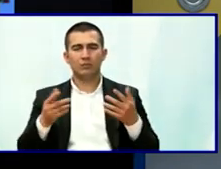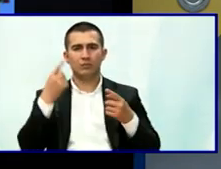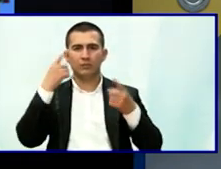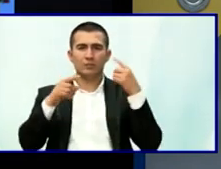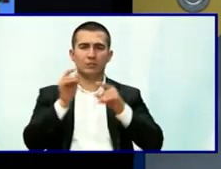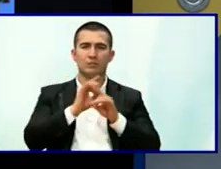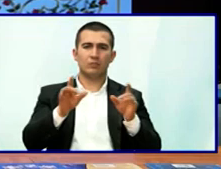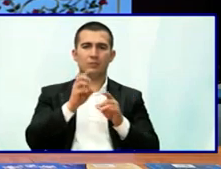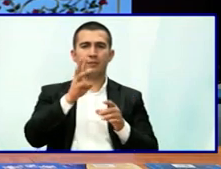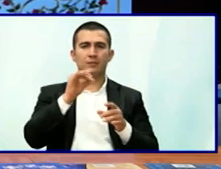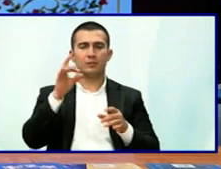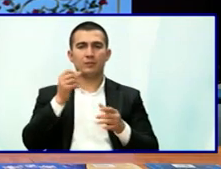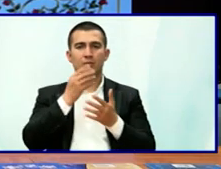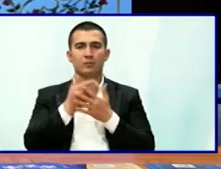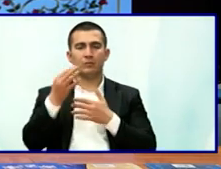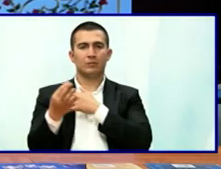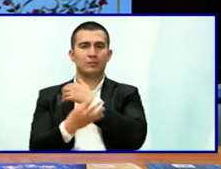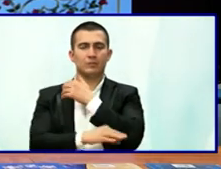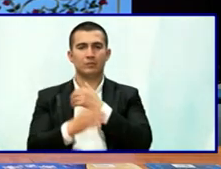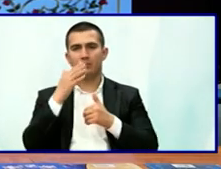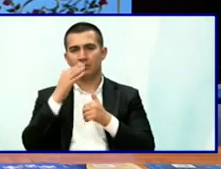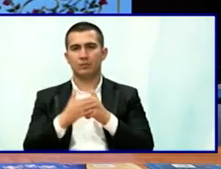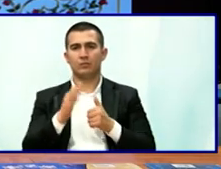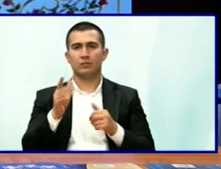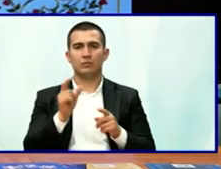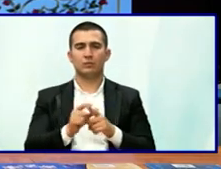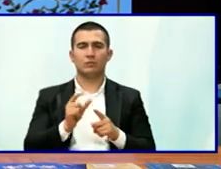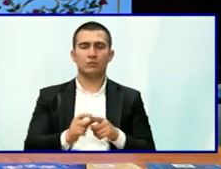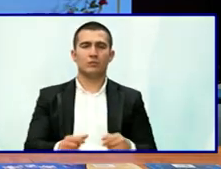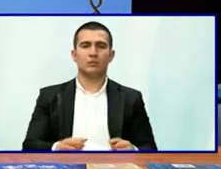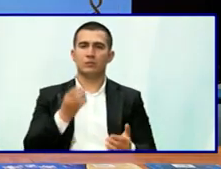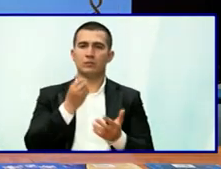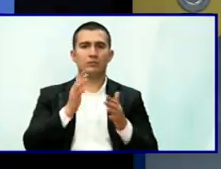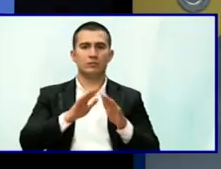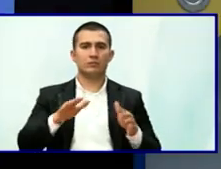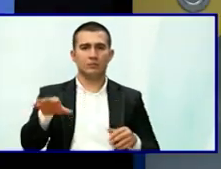ko'pincha misraning oxirida keladi. Ana endi aziz